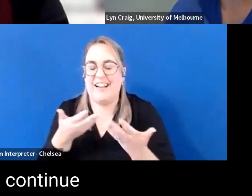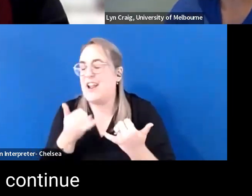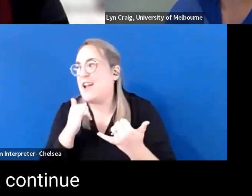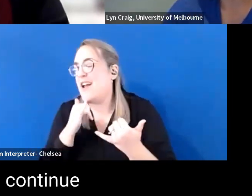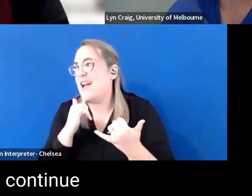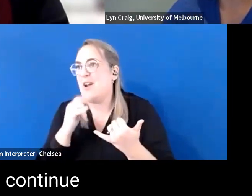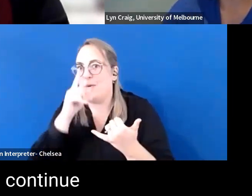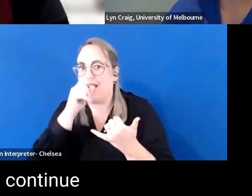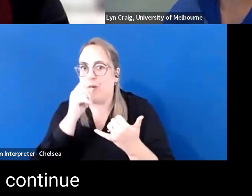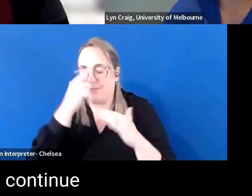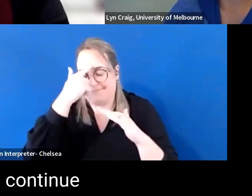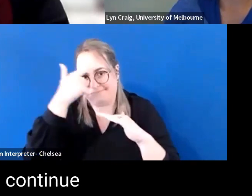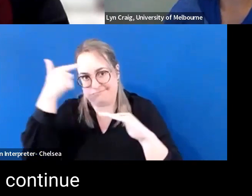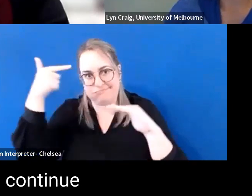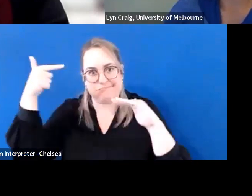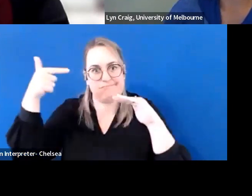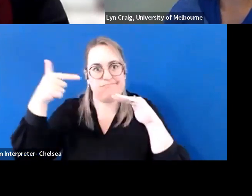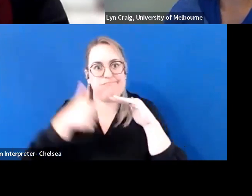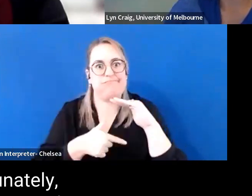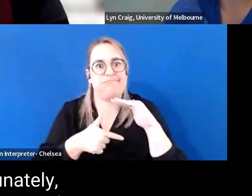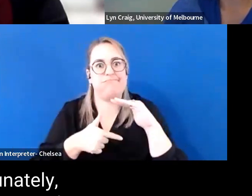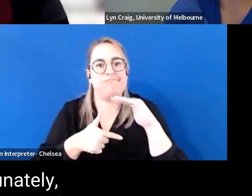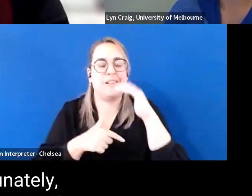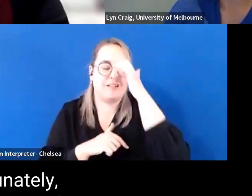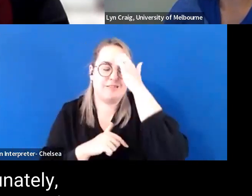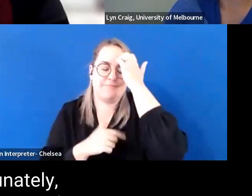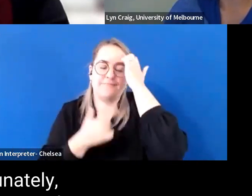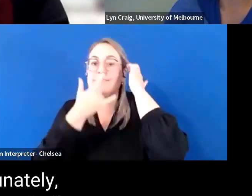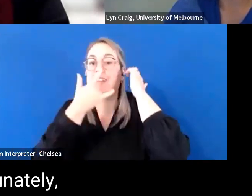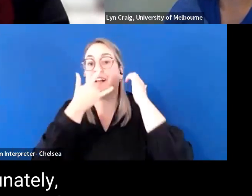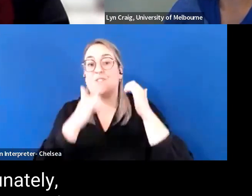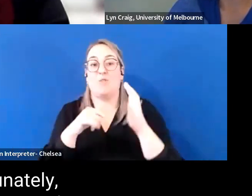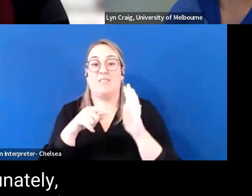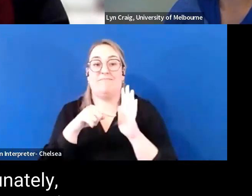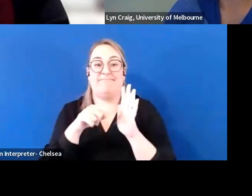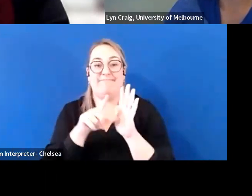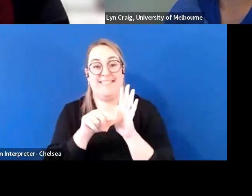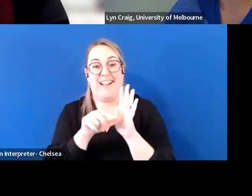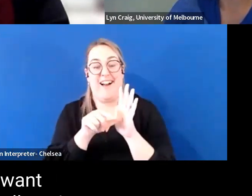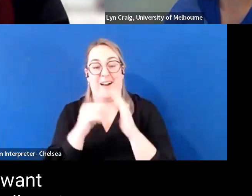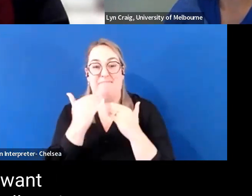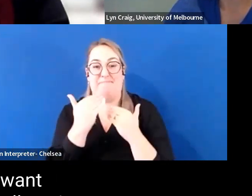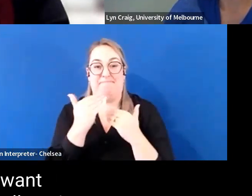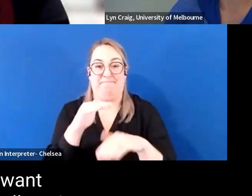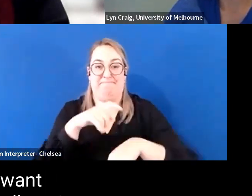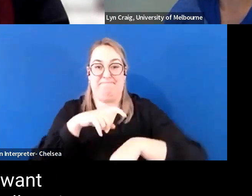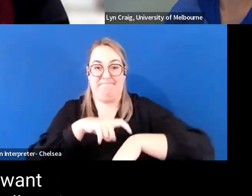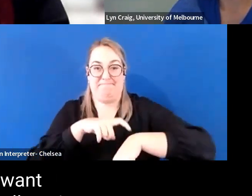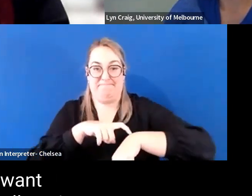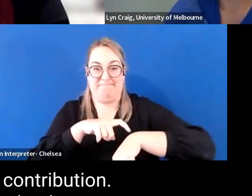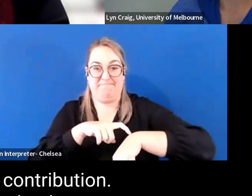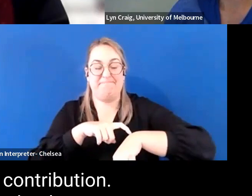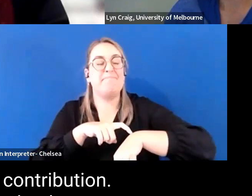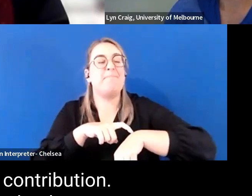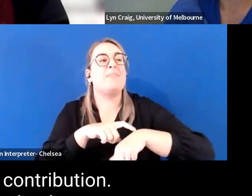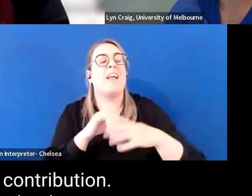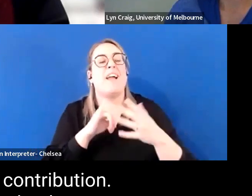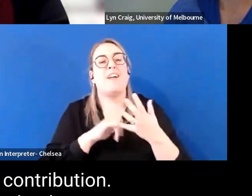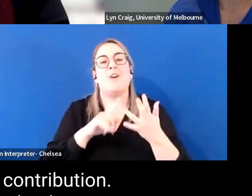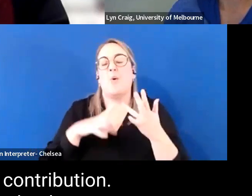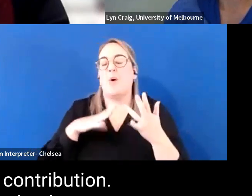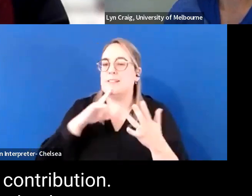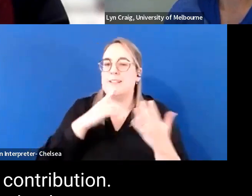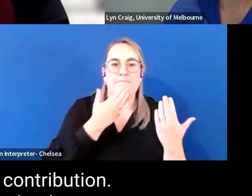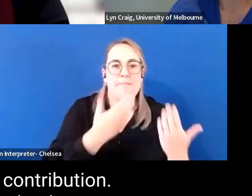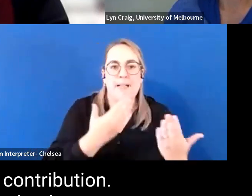could continue to explore. But unfortunately, we are coming up to time. So I just want to thank you all again for your